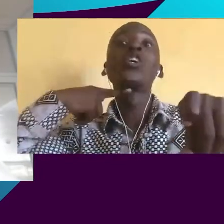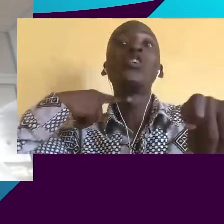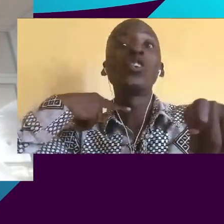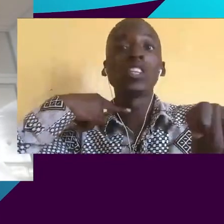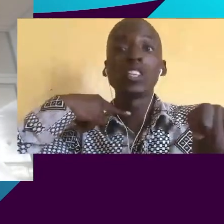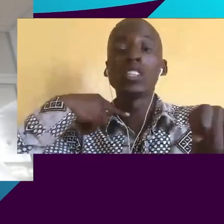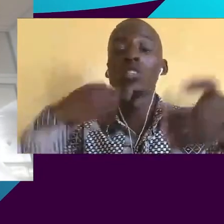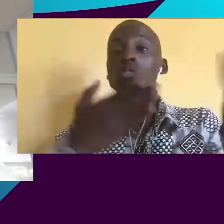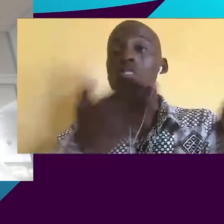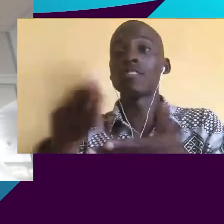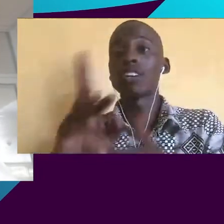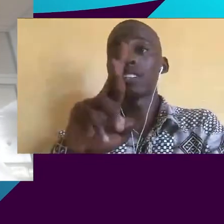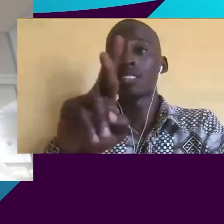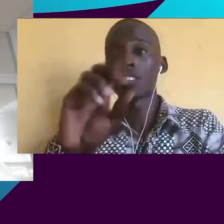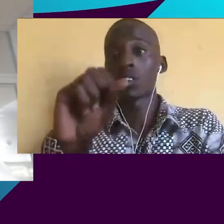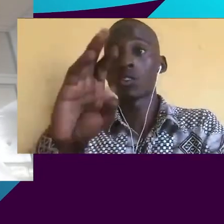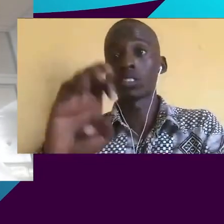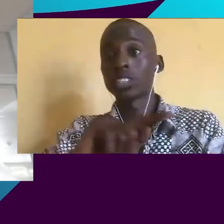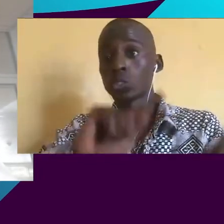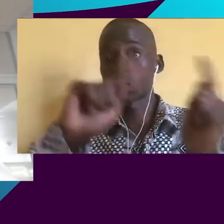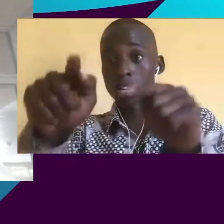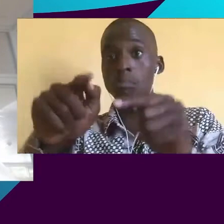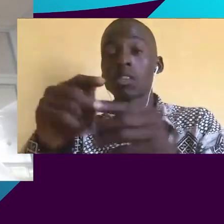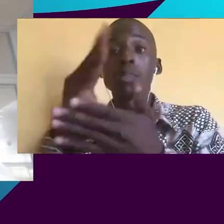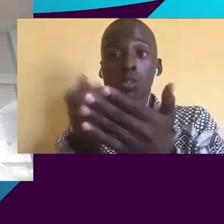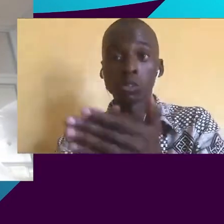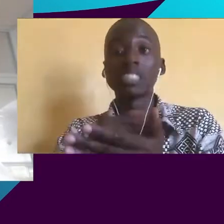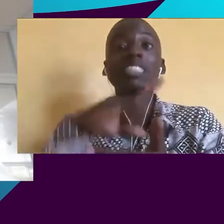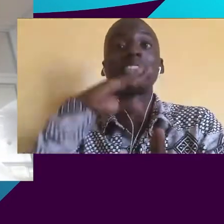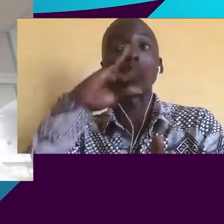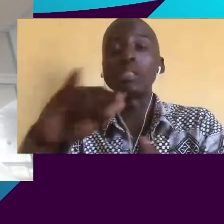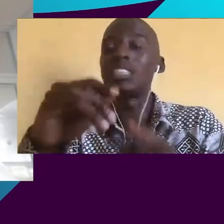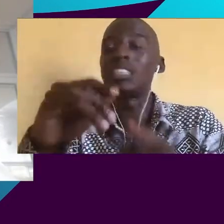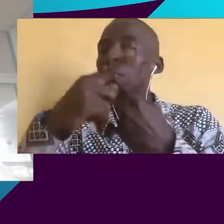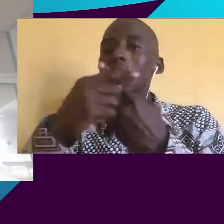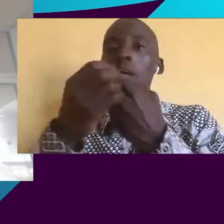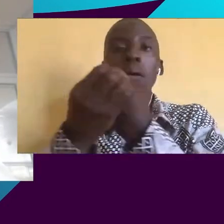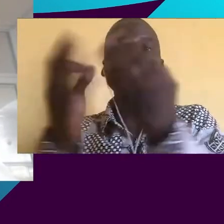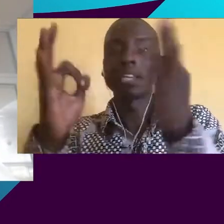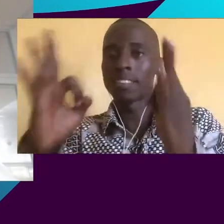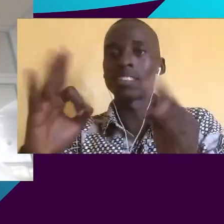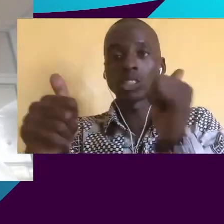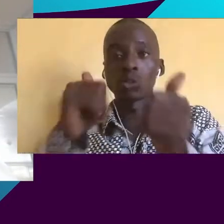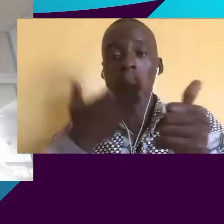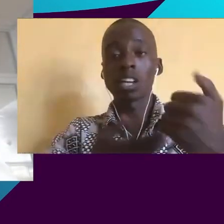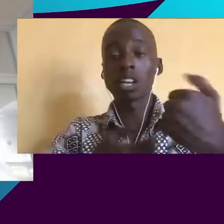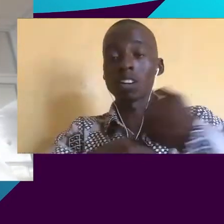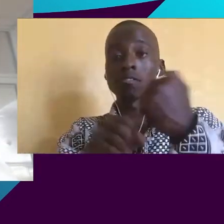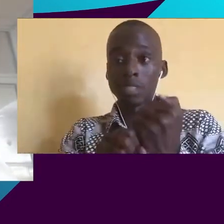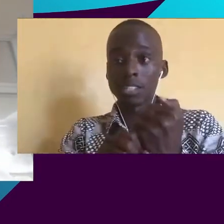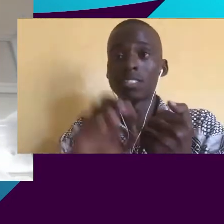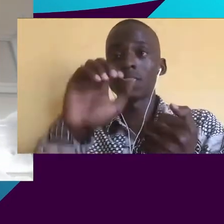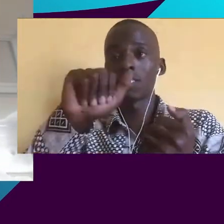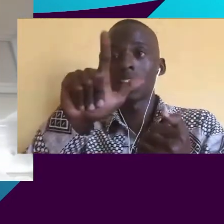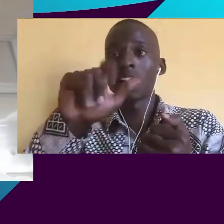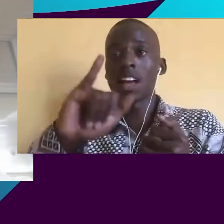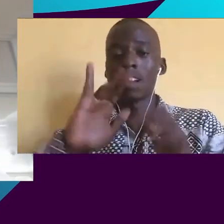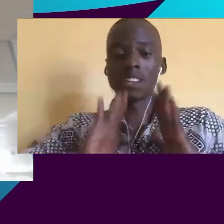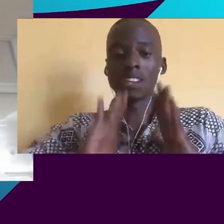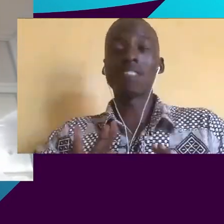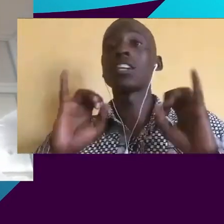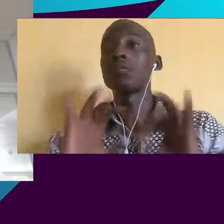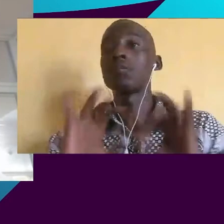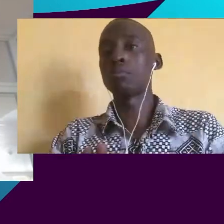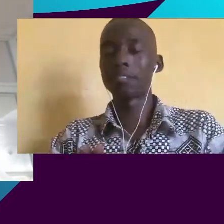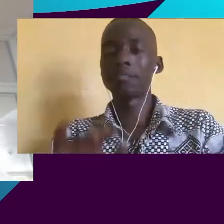come here, because she said so many things that have made Ali uncomfortable. Ali, we are going to